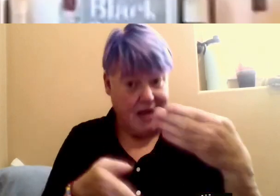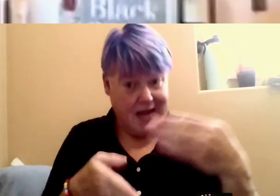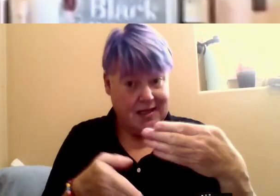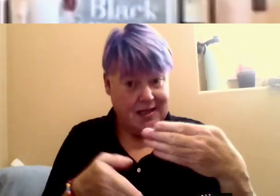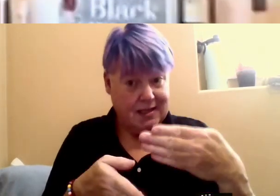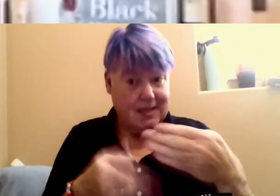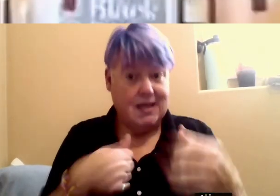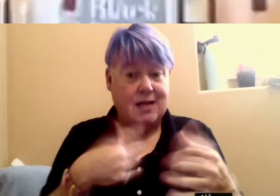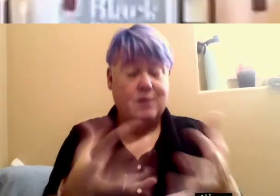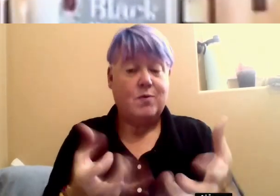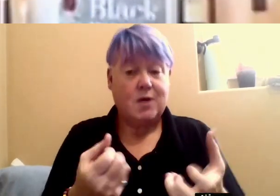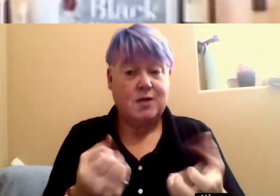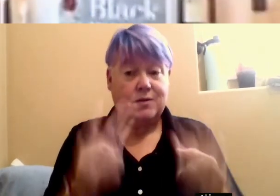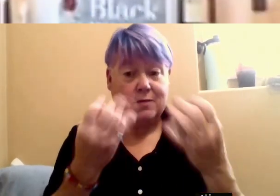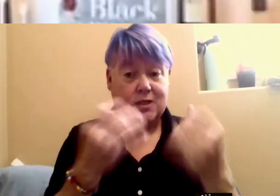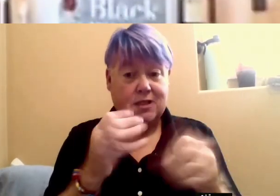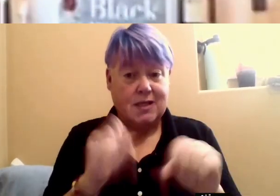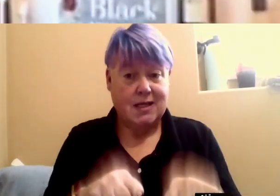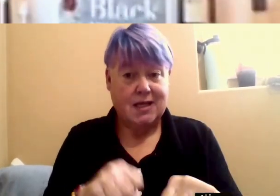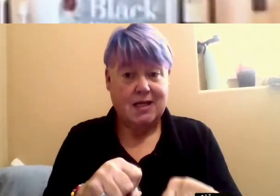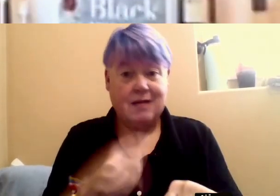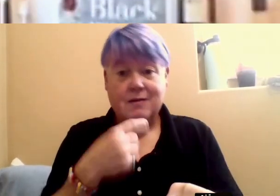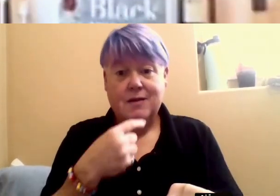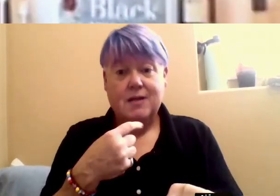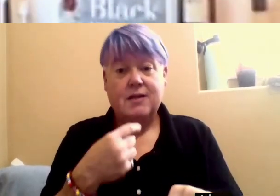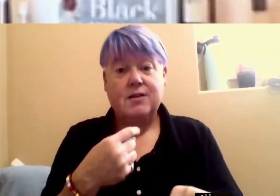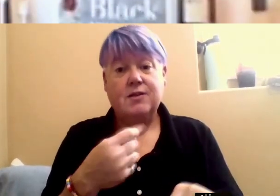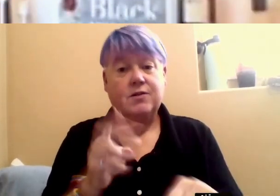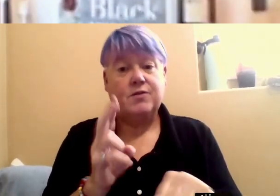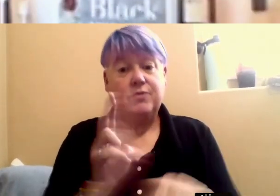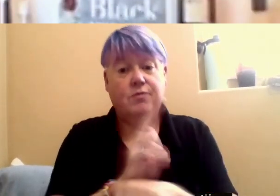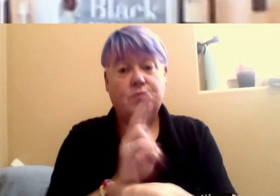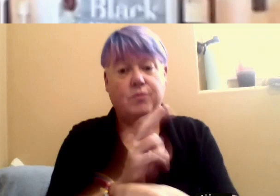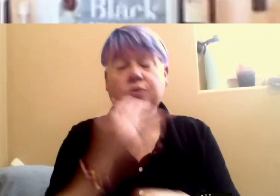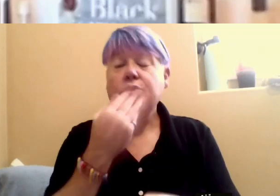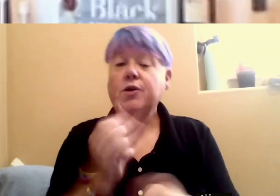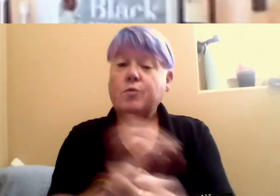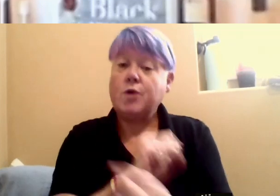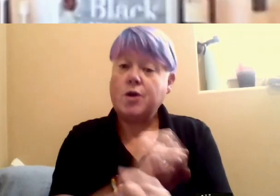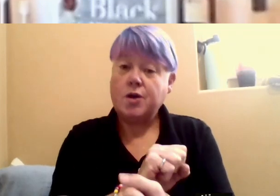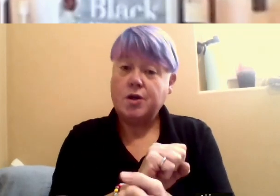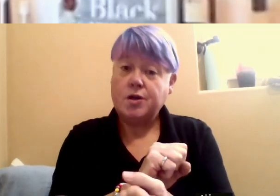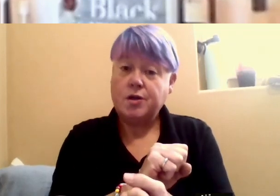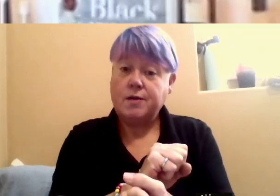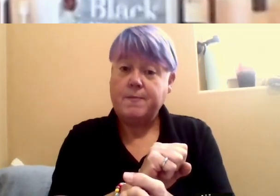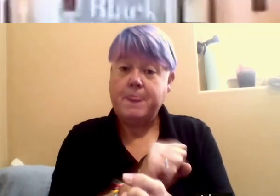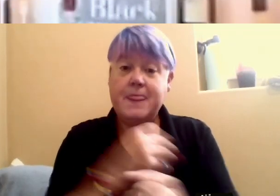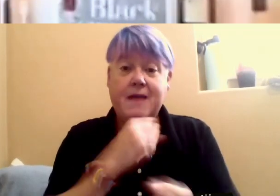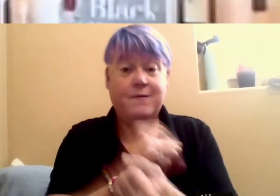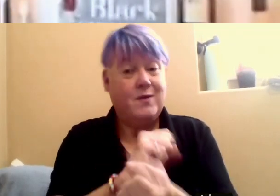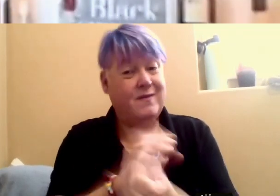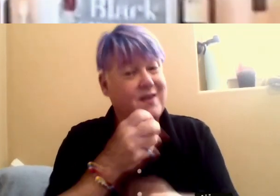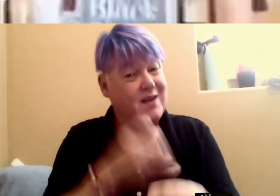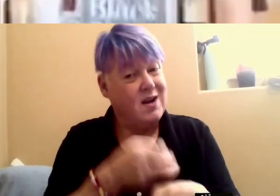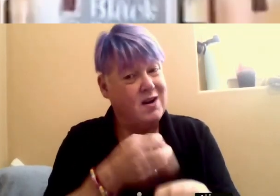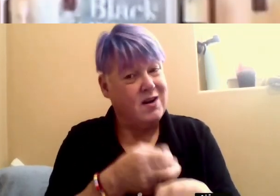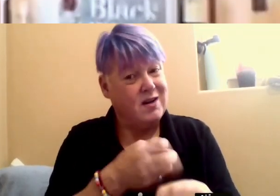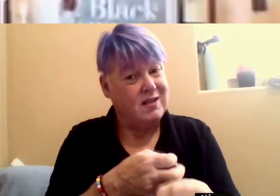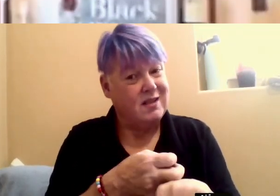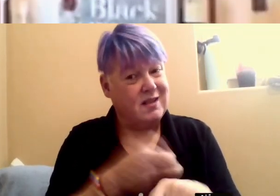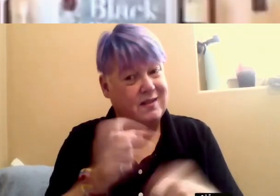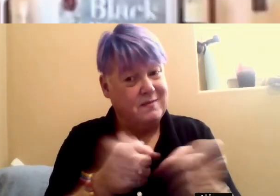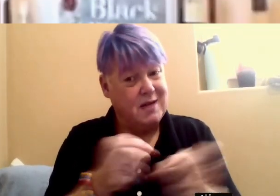want to do as much as I can. And I want to put out quality work. Like I think that I've worked very hard, and I've managed